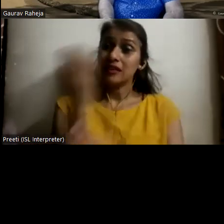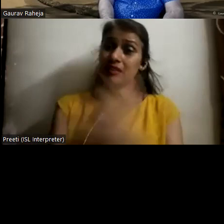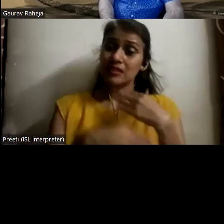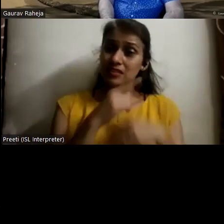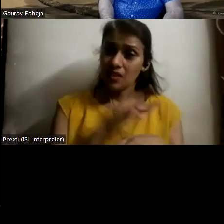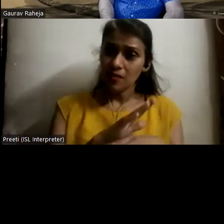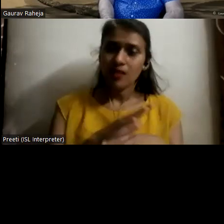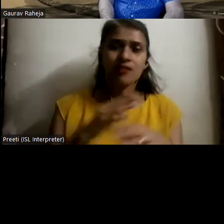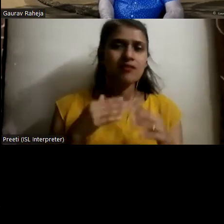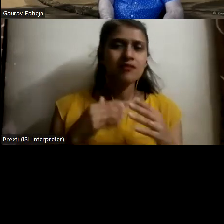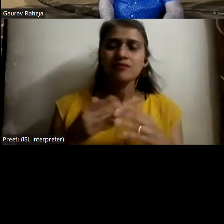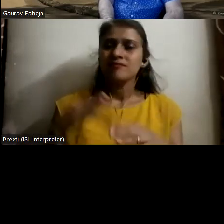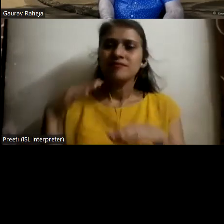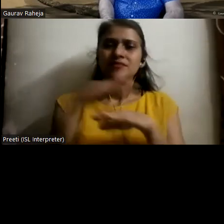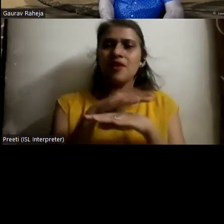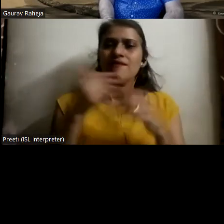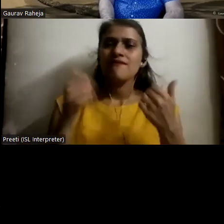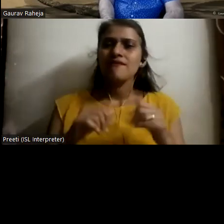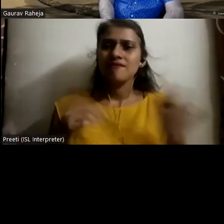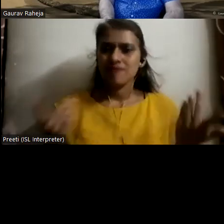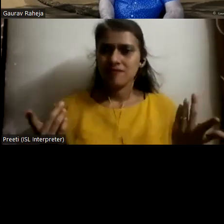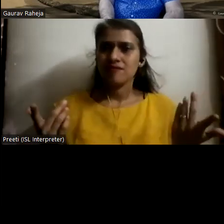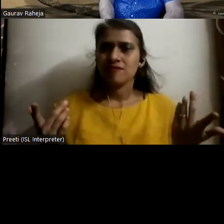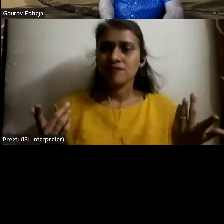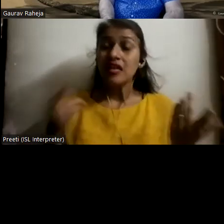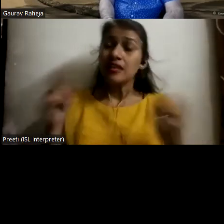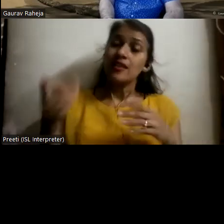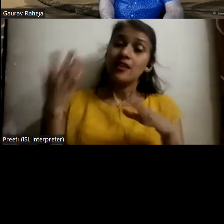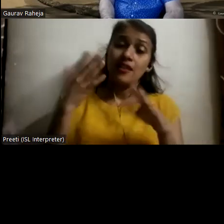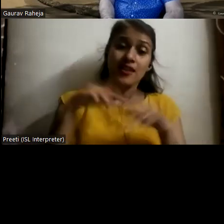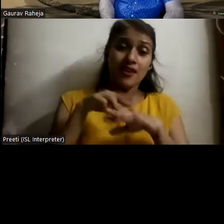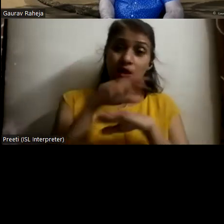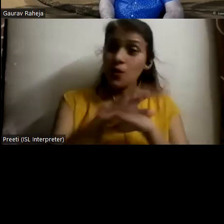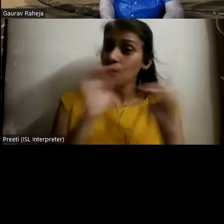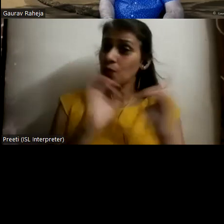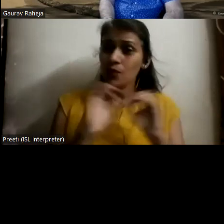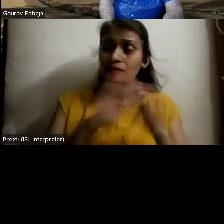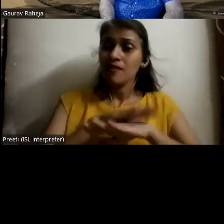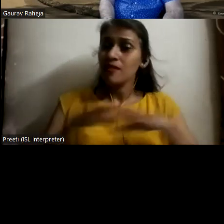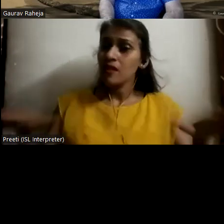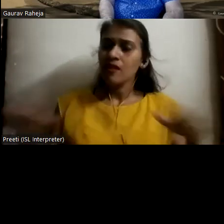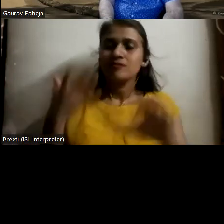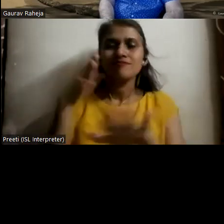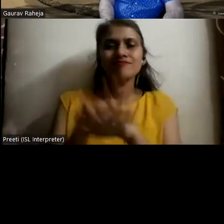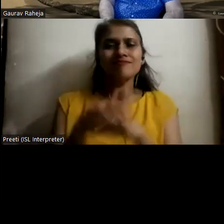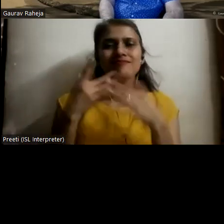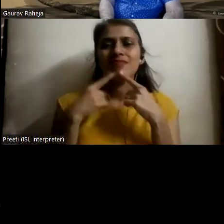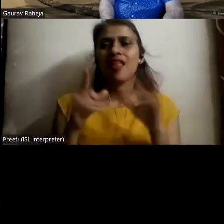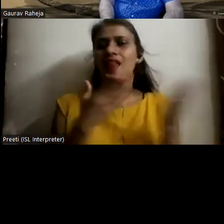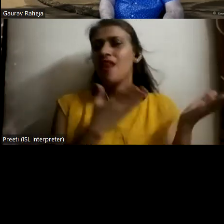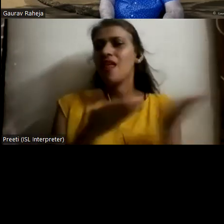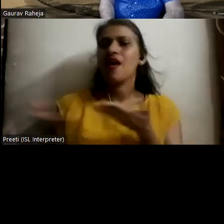is, you can already consider them as inclusive. But if not, we have to decide at what level